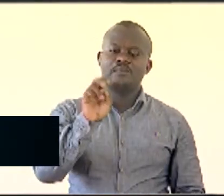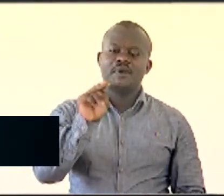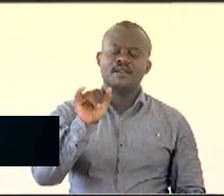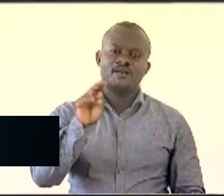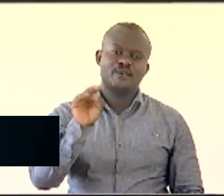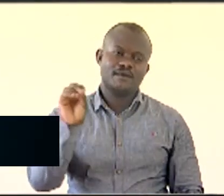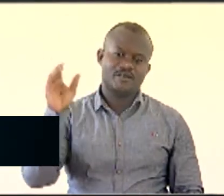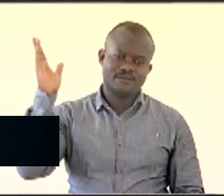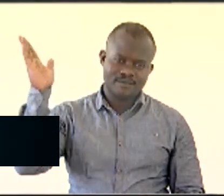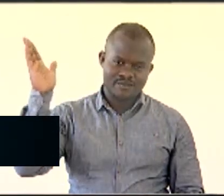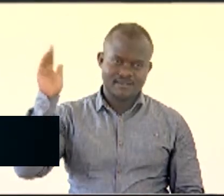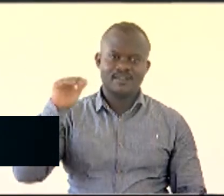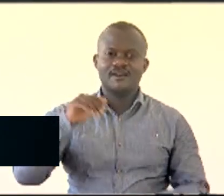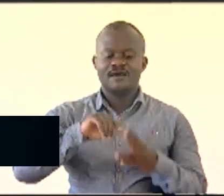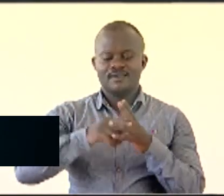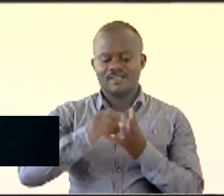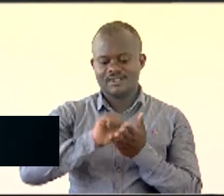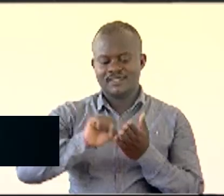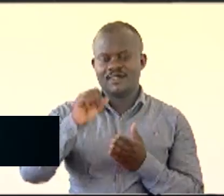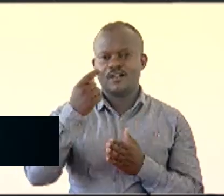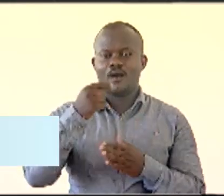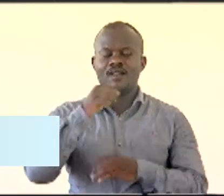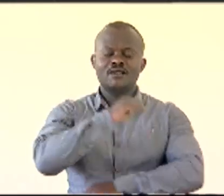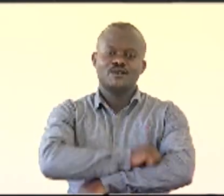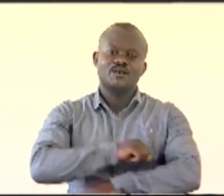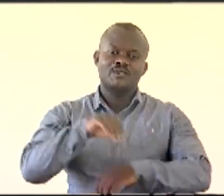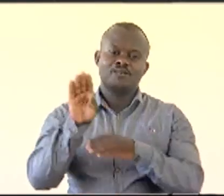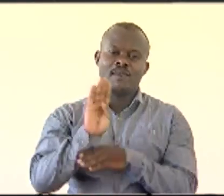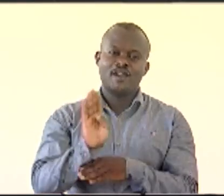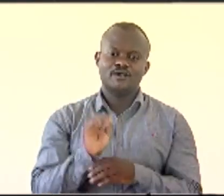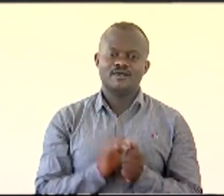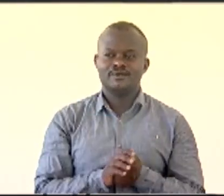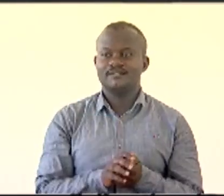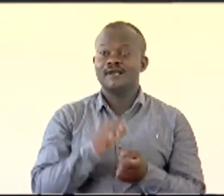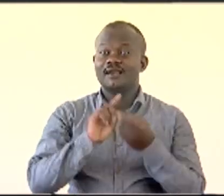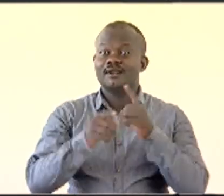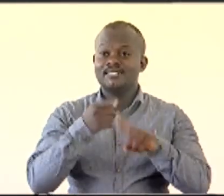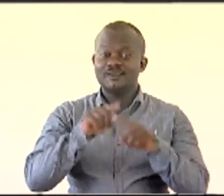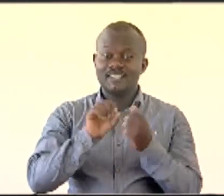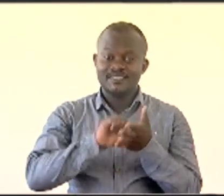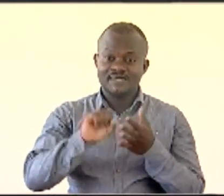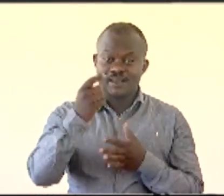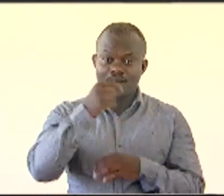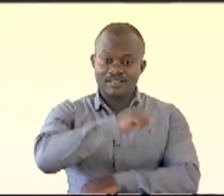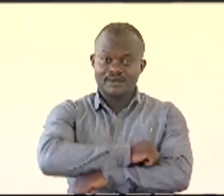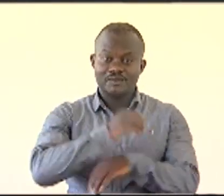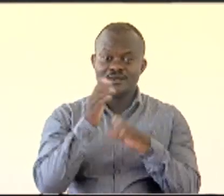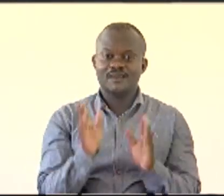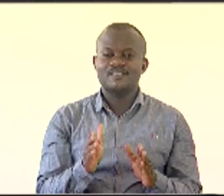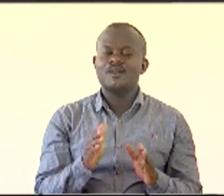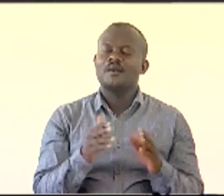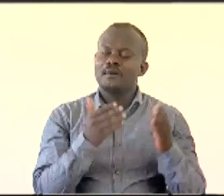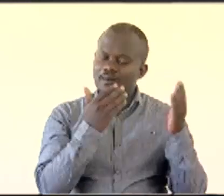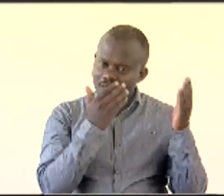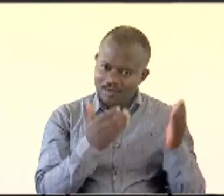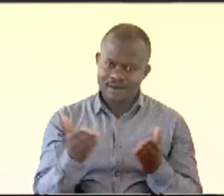taking Senior 1 students in biology. Dear Senior 1 students, you're most welcome